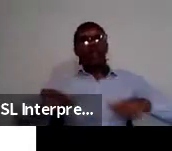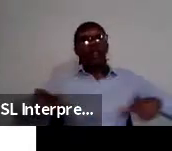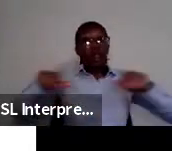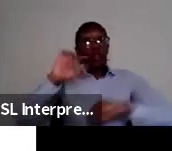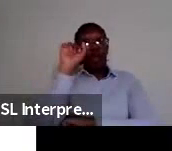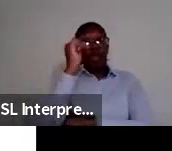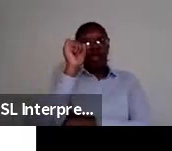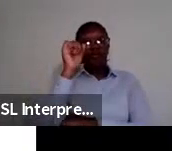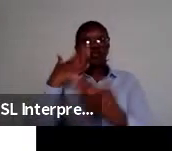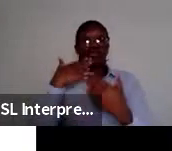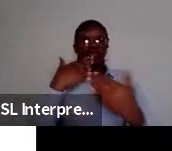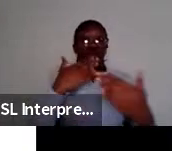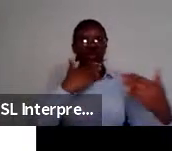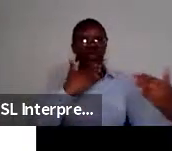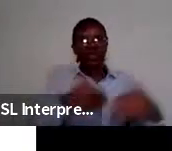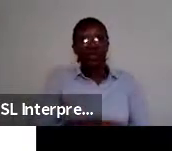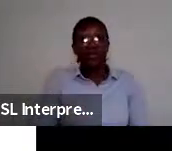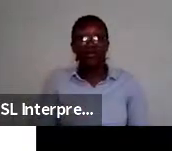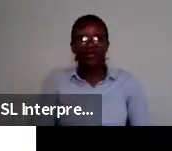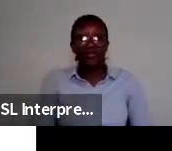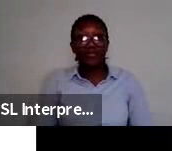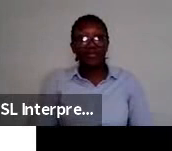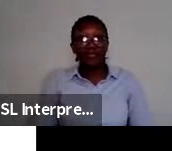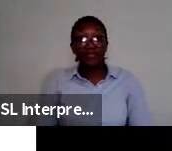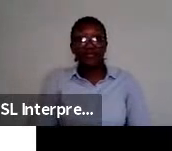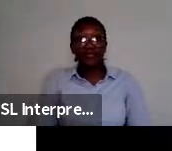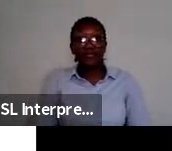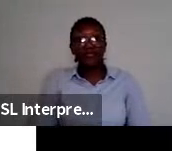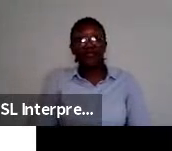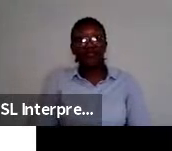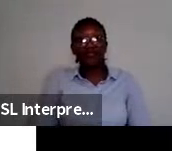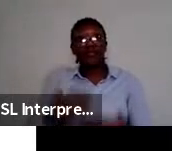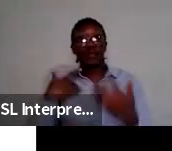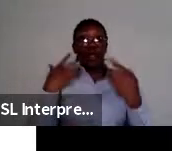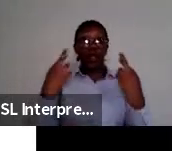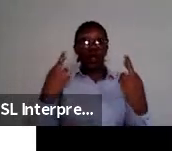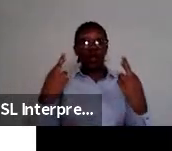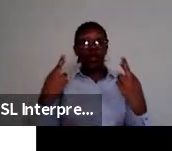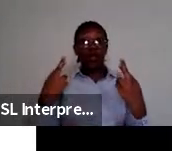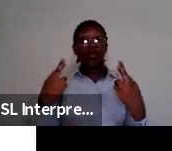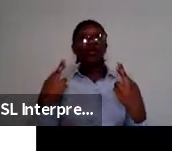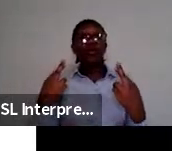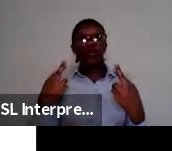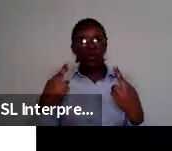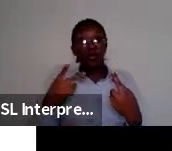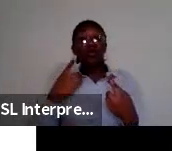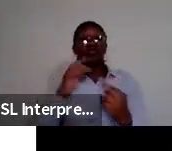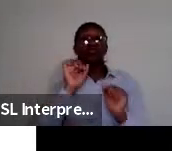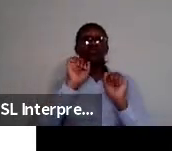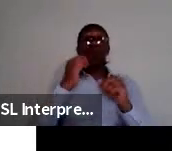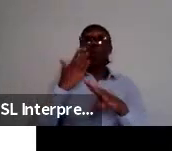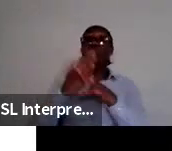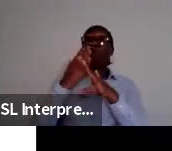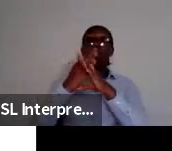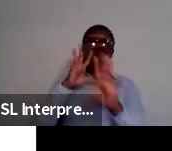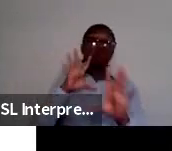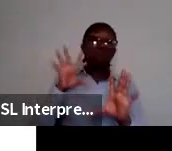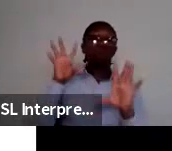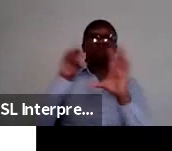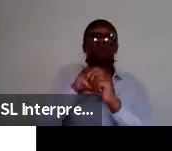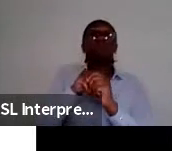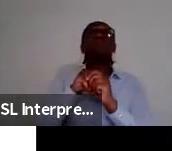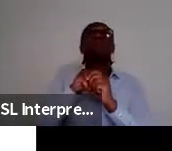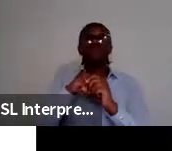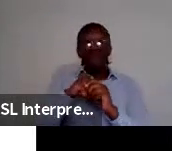sir. Thank you very much, Commander. I hope your contribution actually raises